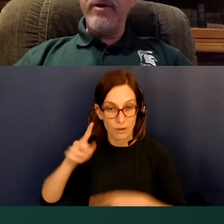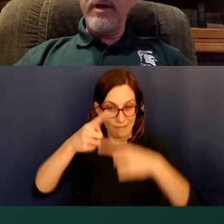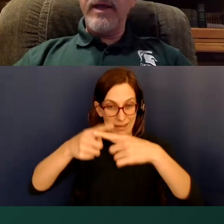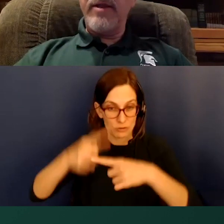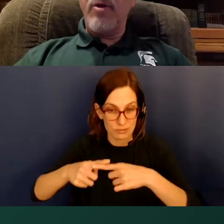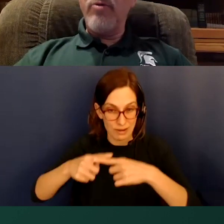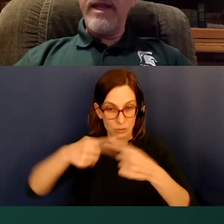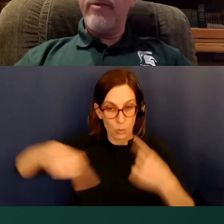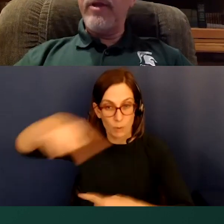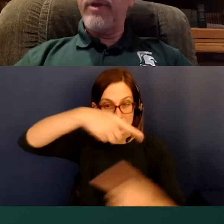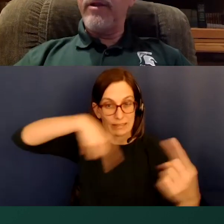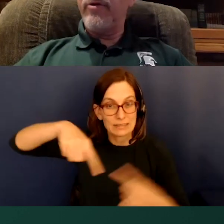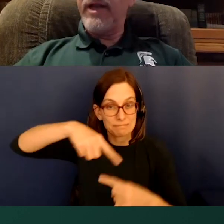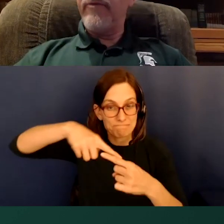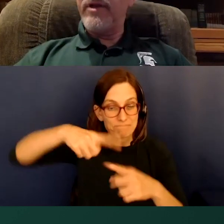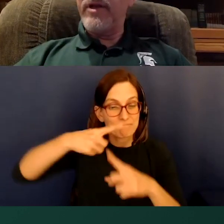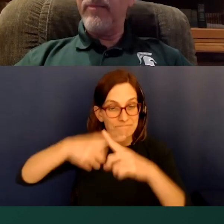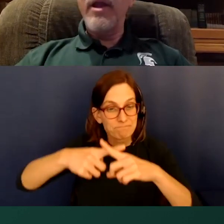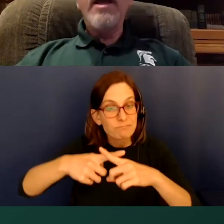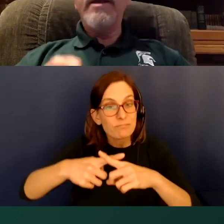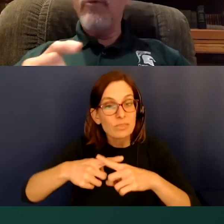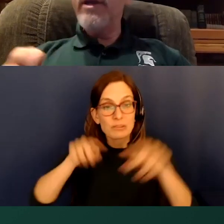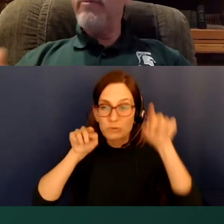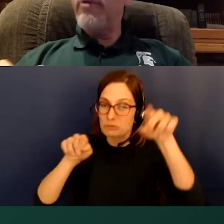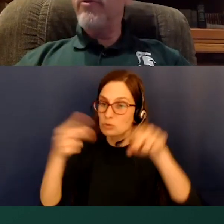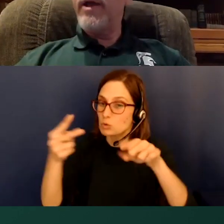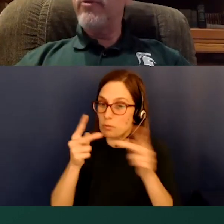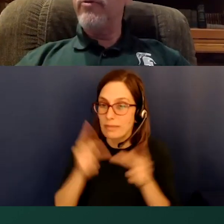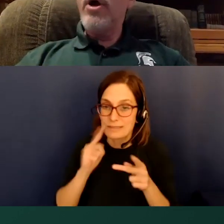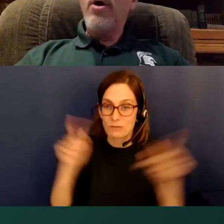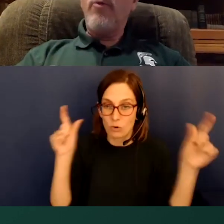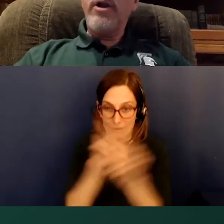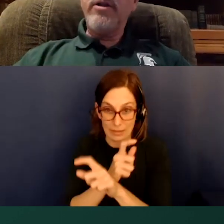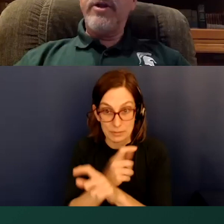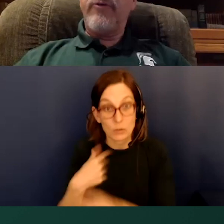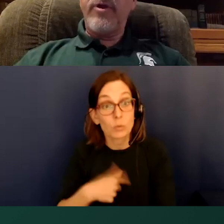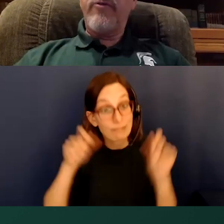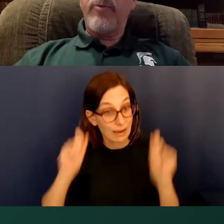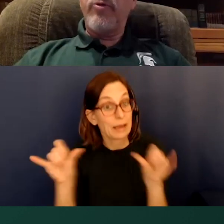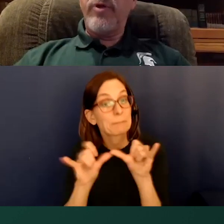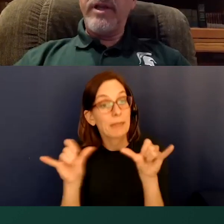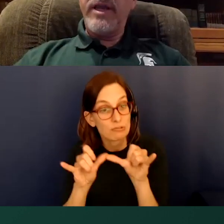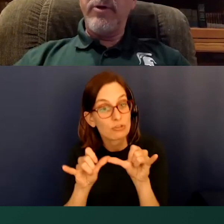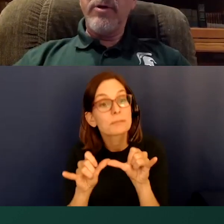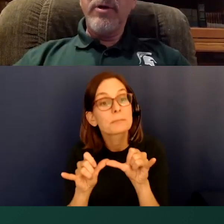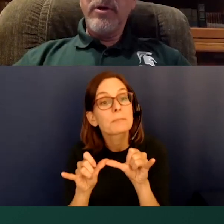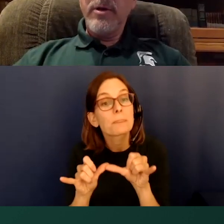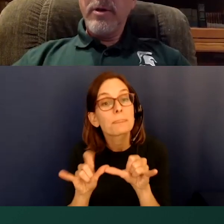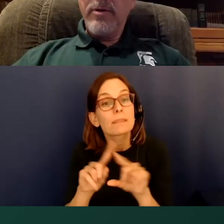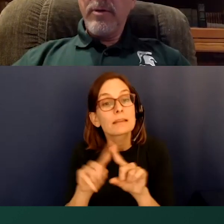And it's only at these places you can have an eclipse. Now we can measure that too. What is the difference from between